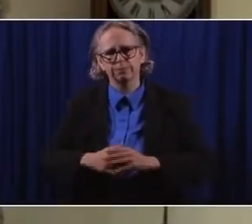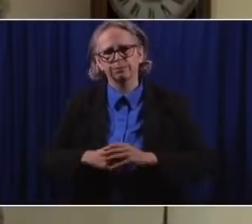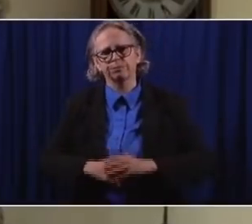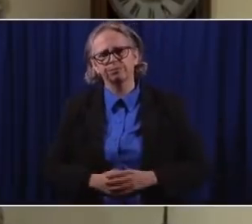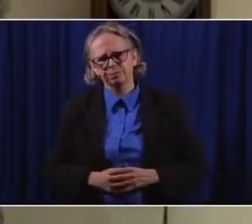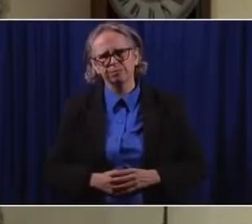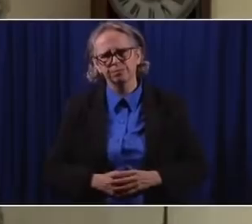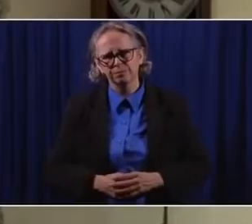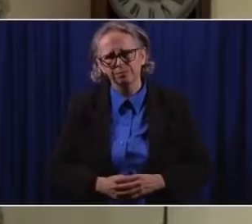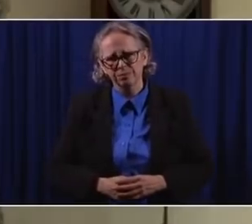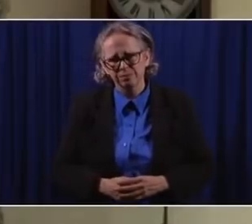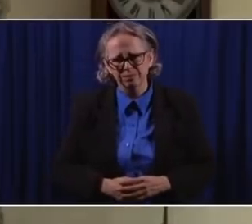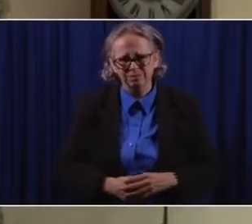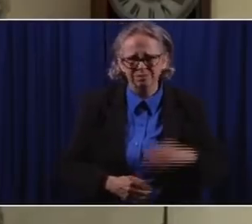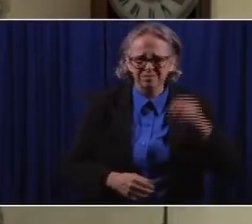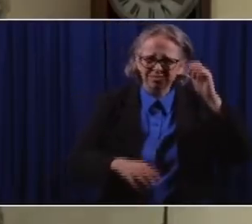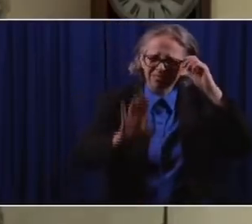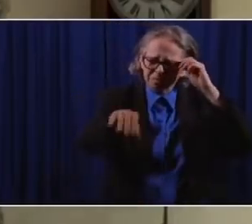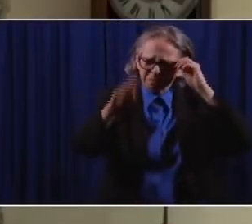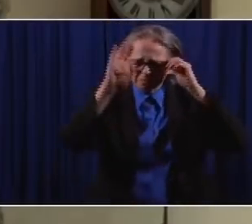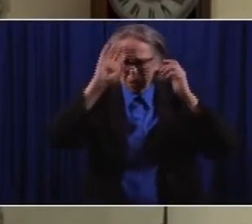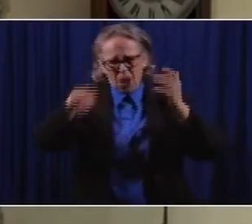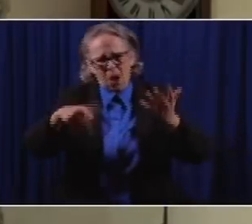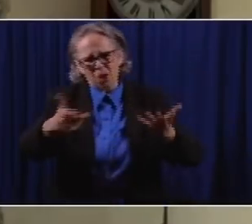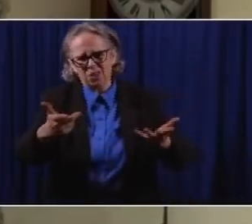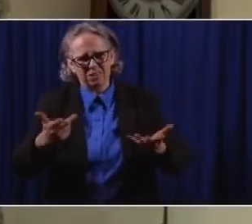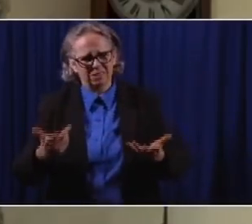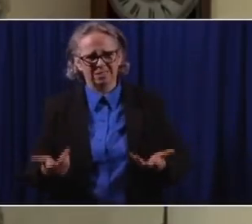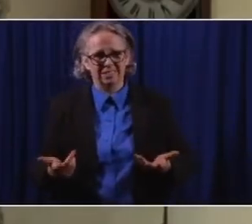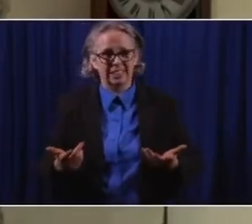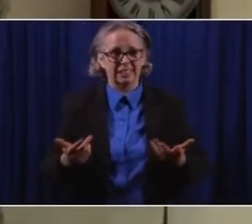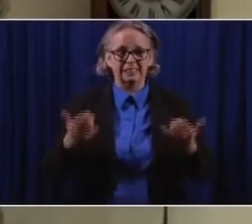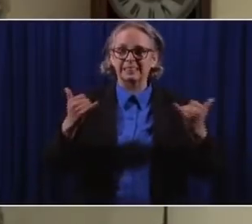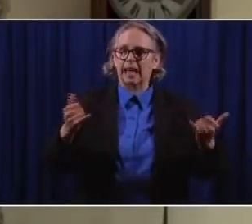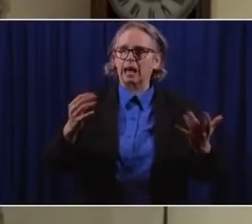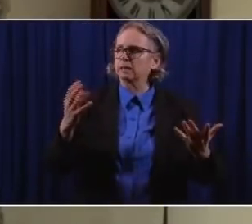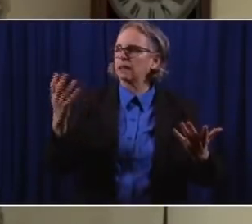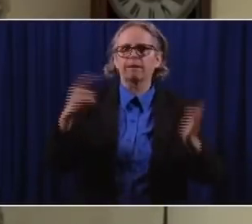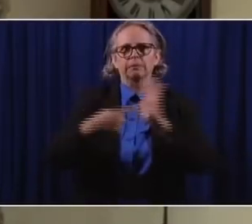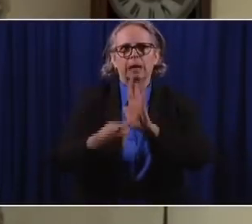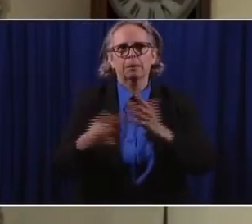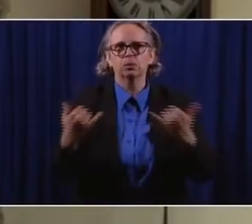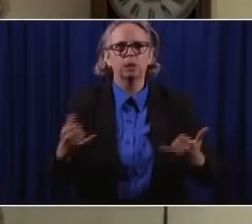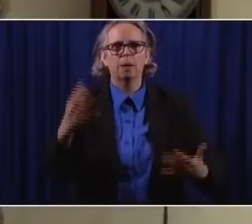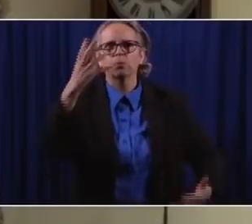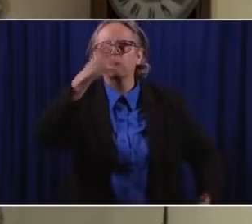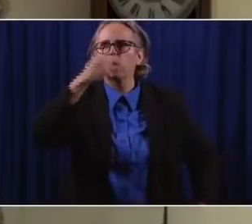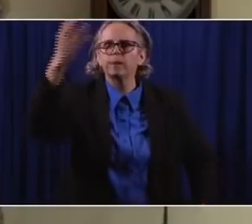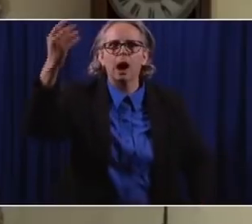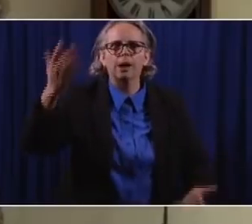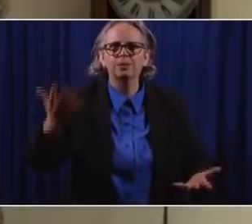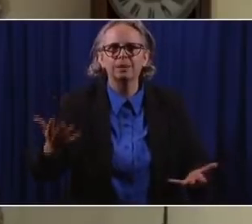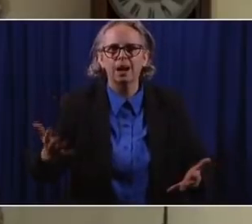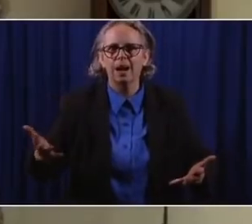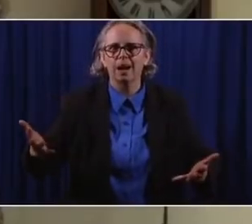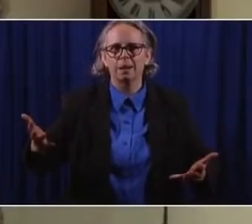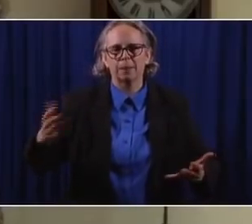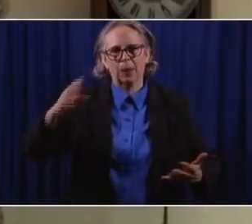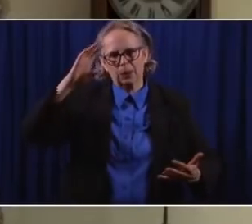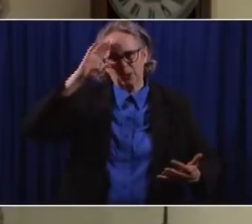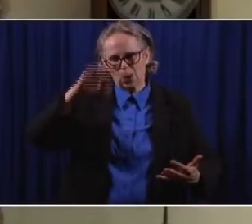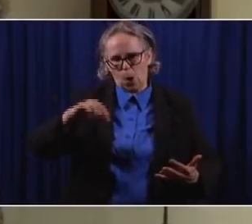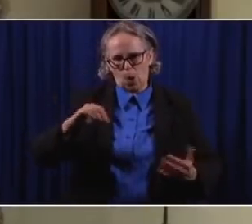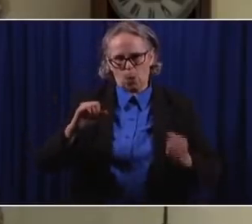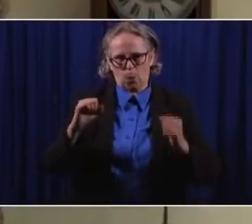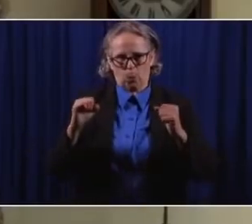know as it's a beautiful day out today, but we know it's going to get cold. It won't be